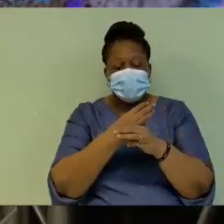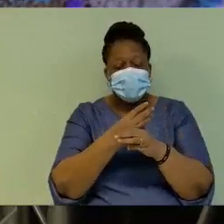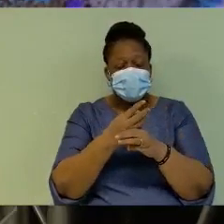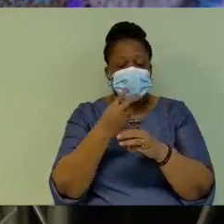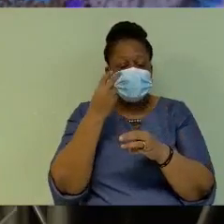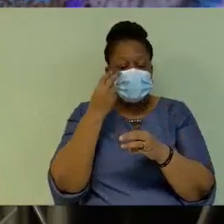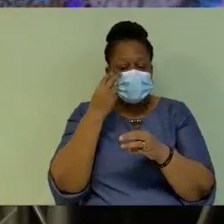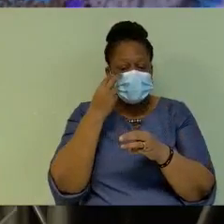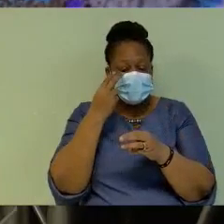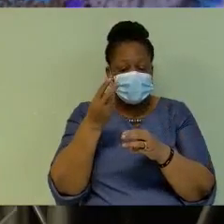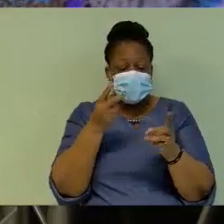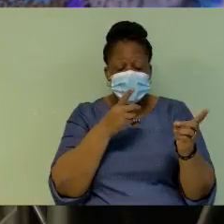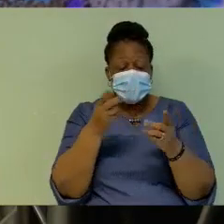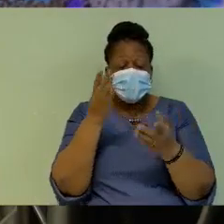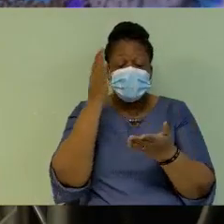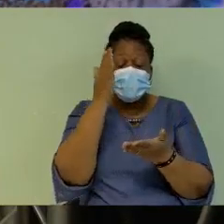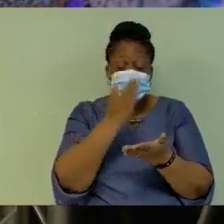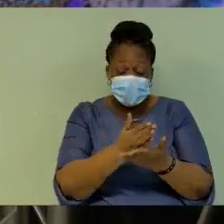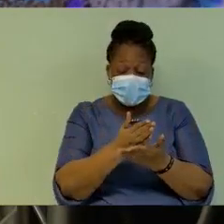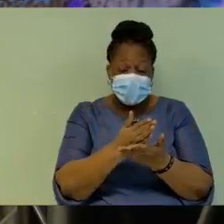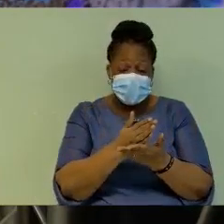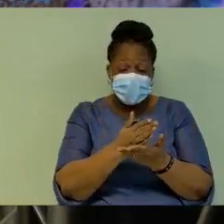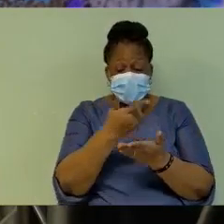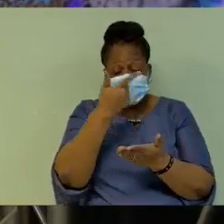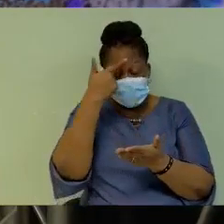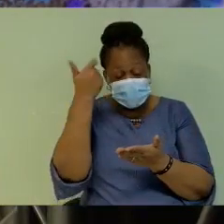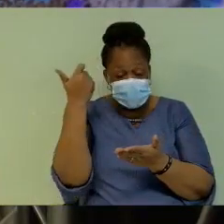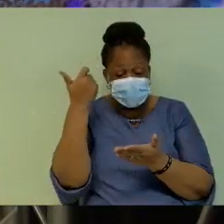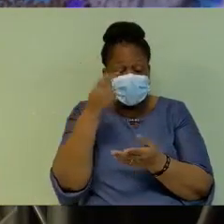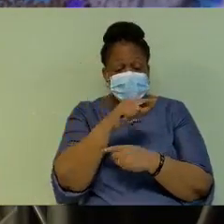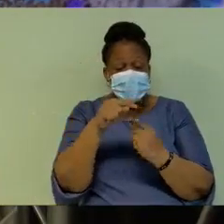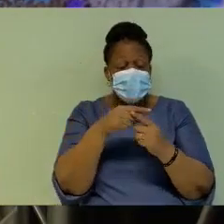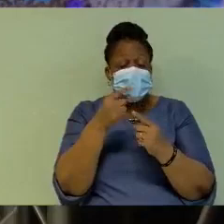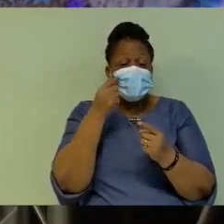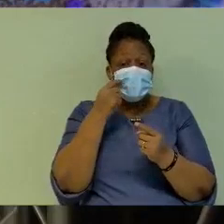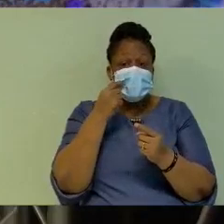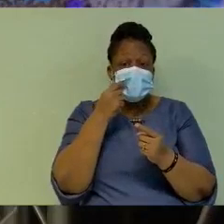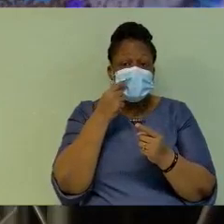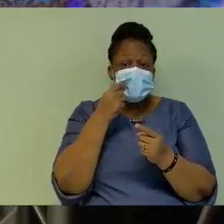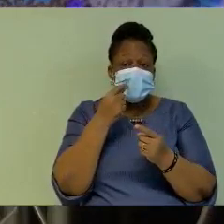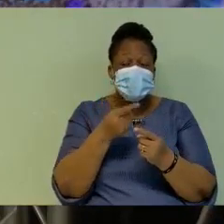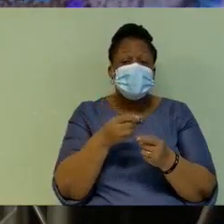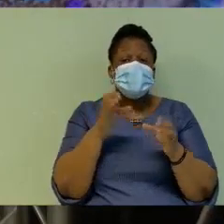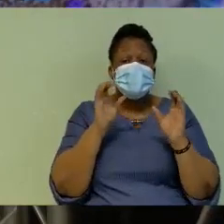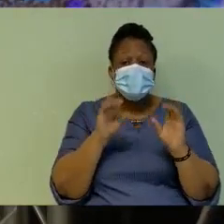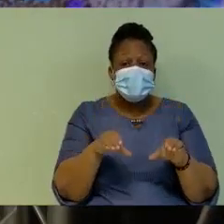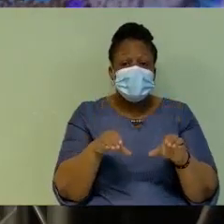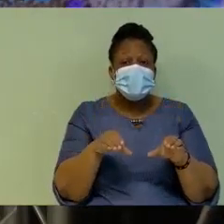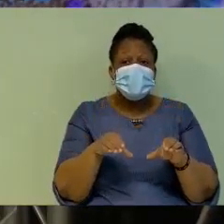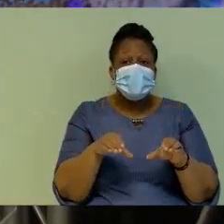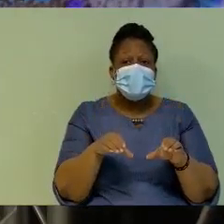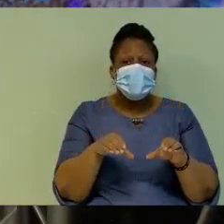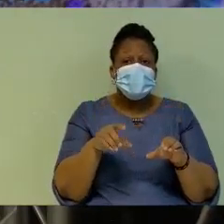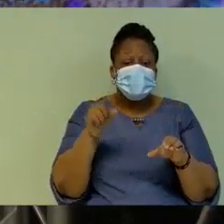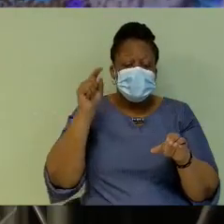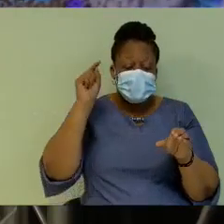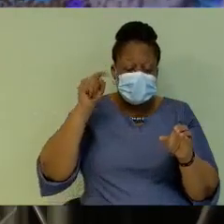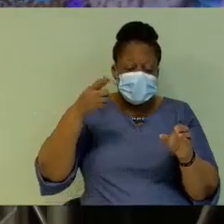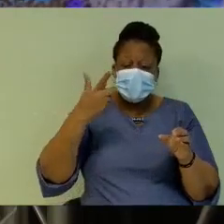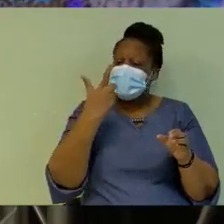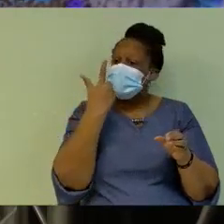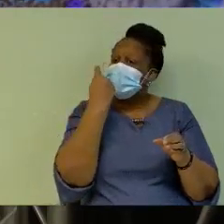pandemic had stopped. Because in dental procedures, there are a number of procedures that generate